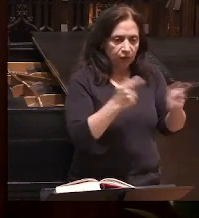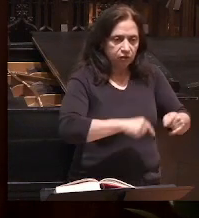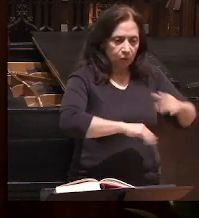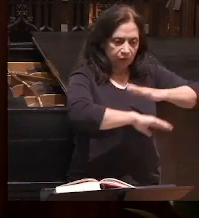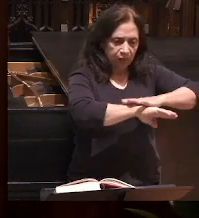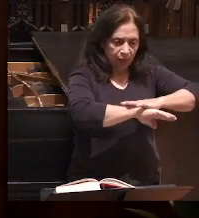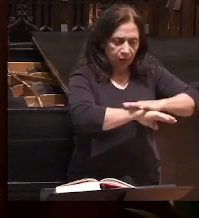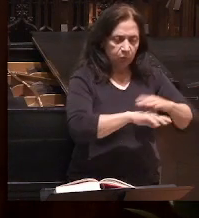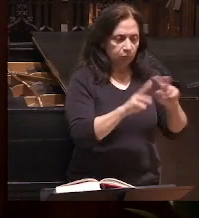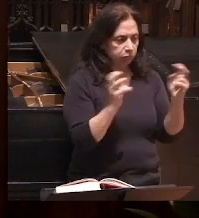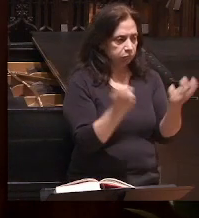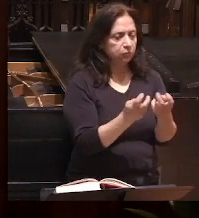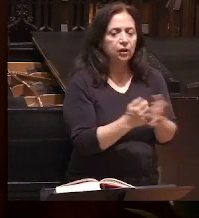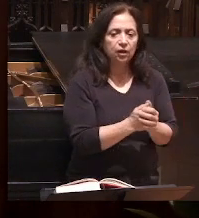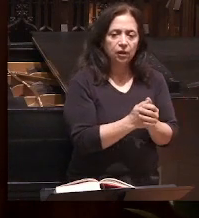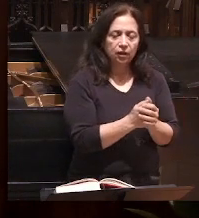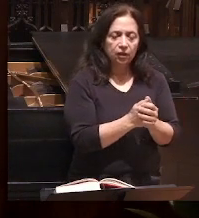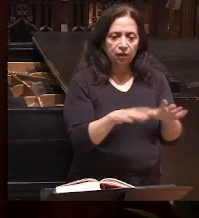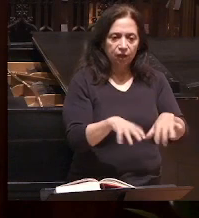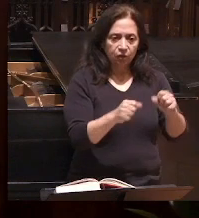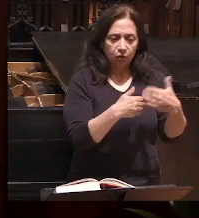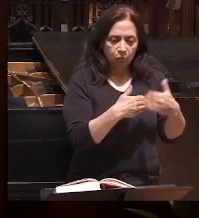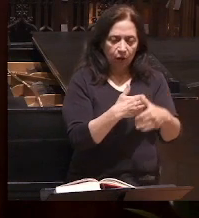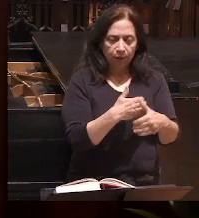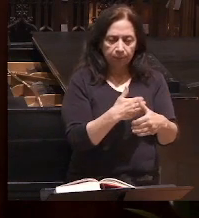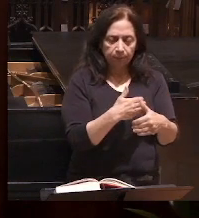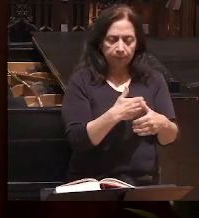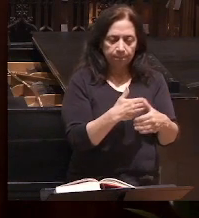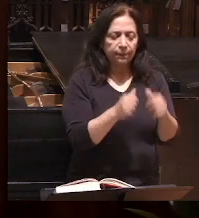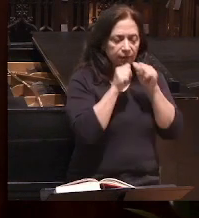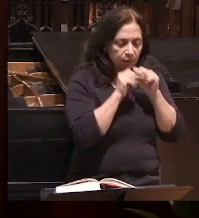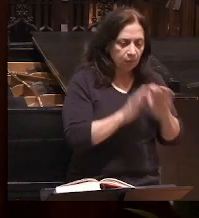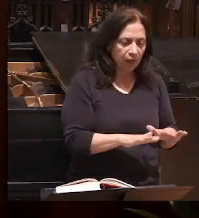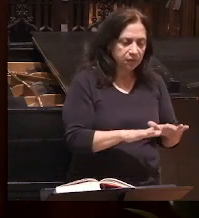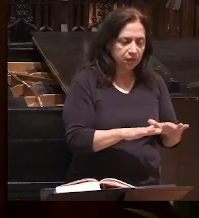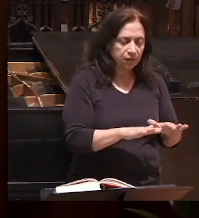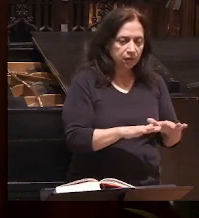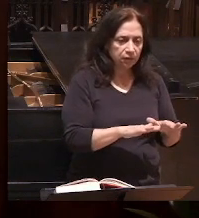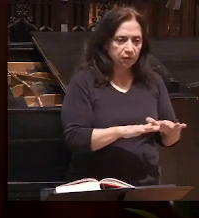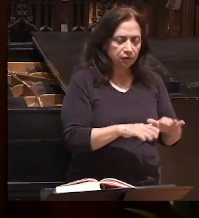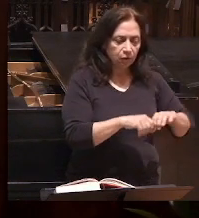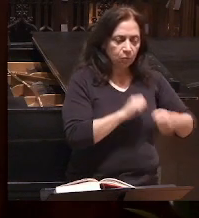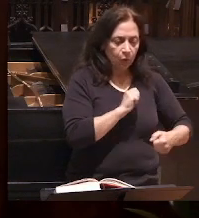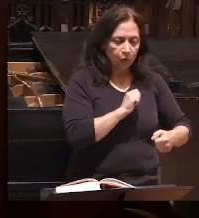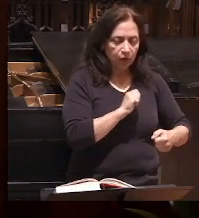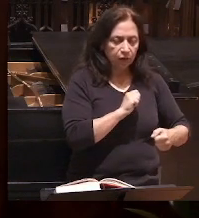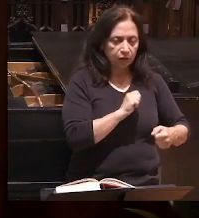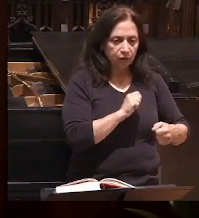table with them, he took bread, blessed it, broke